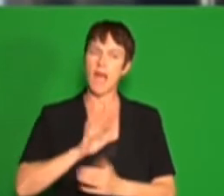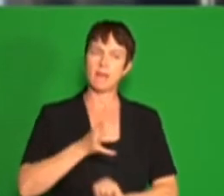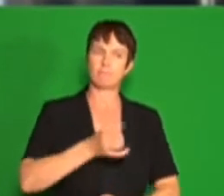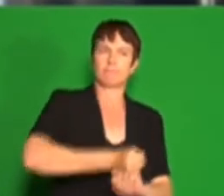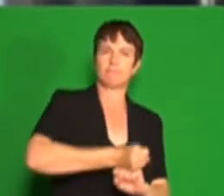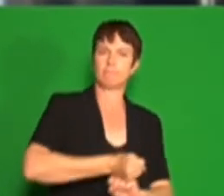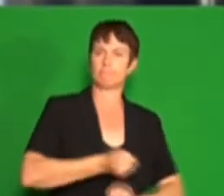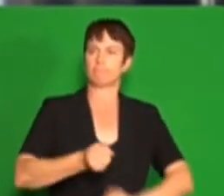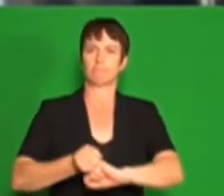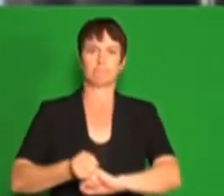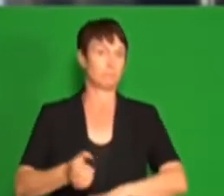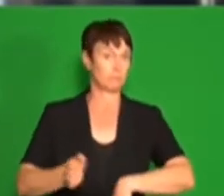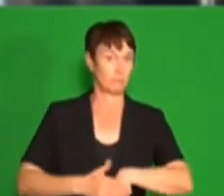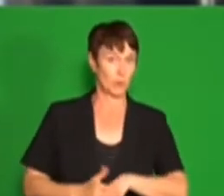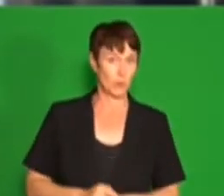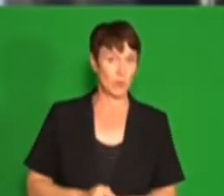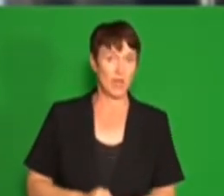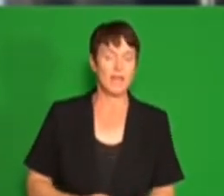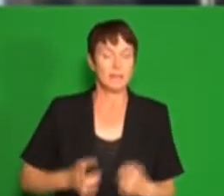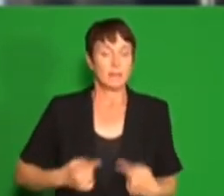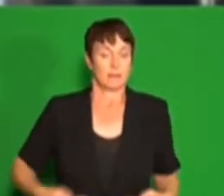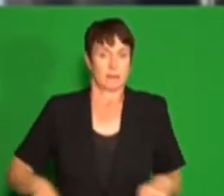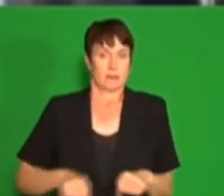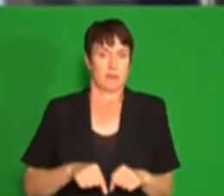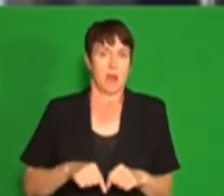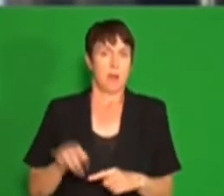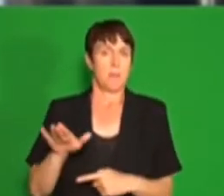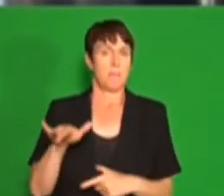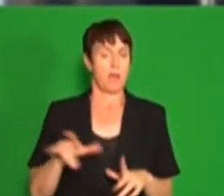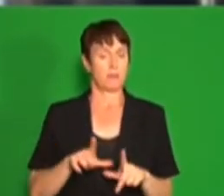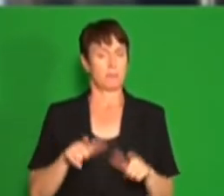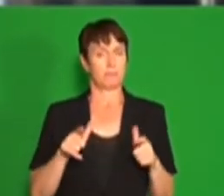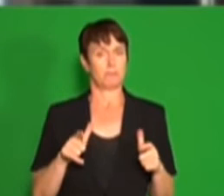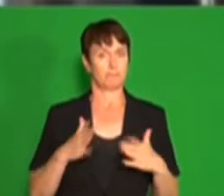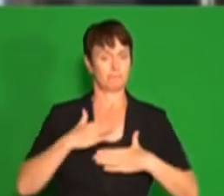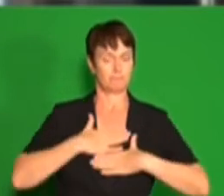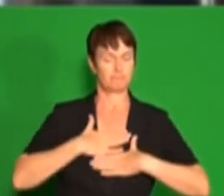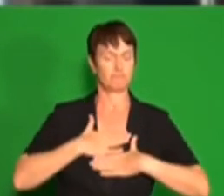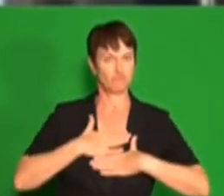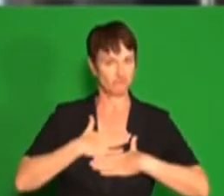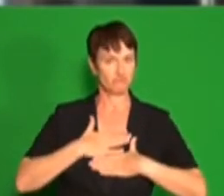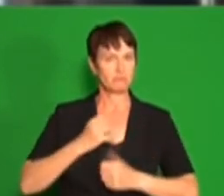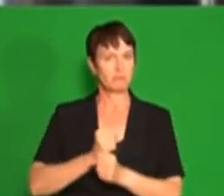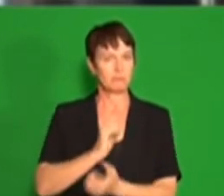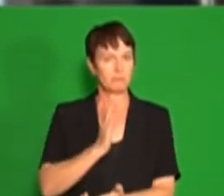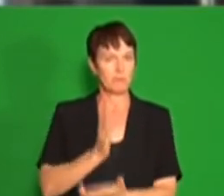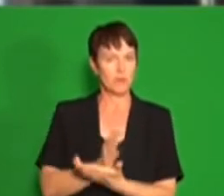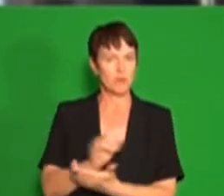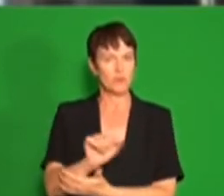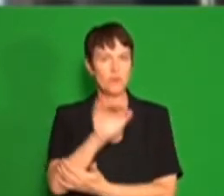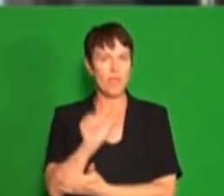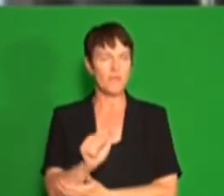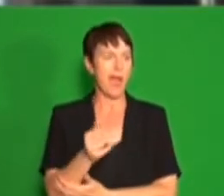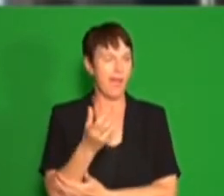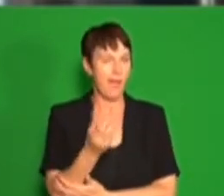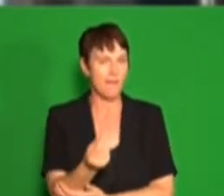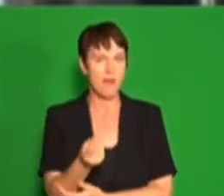The steps taken by the bank have ensured adequate liquidity in domestic markets. In